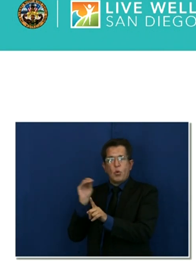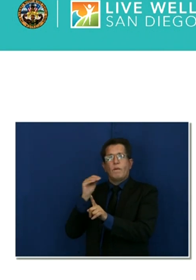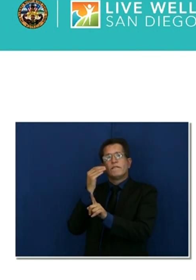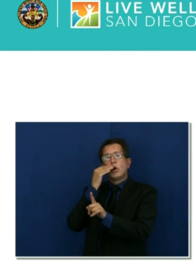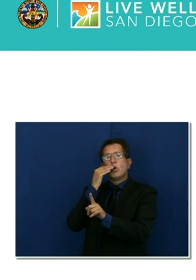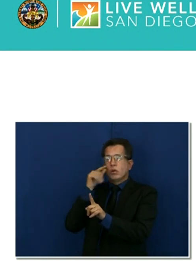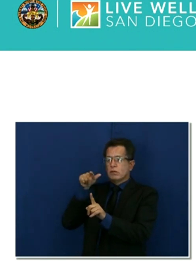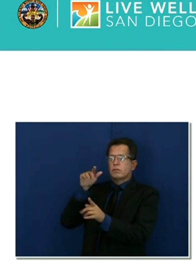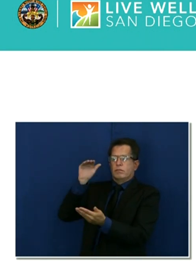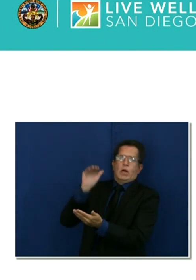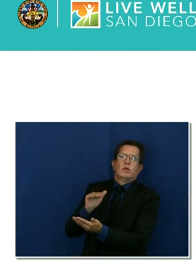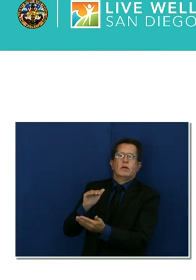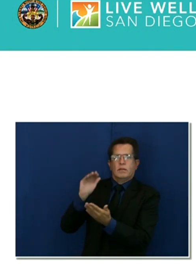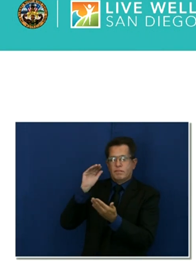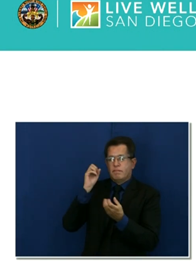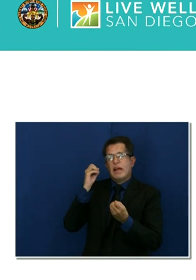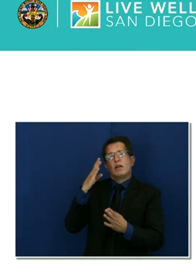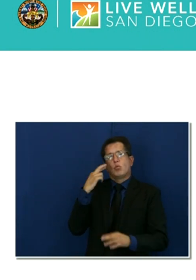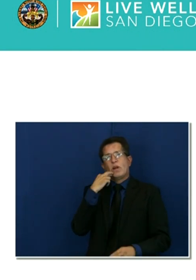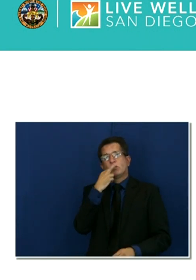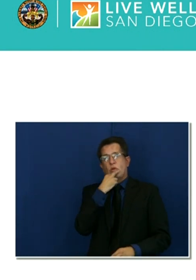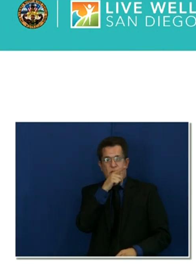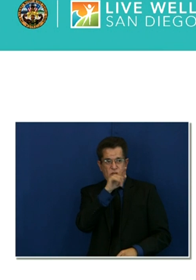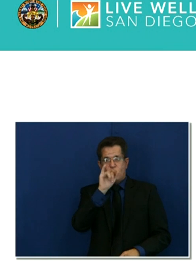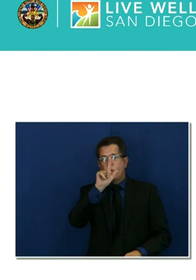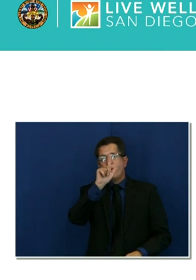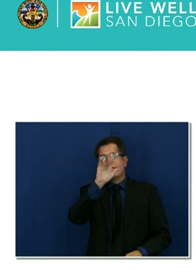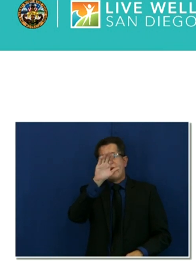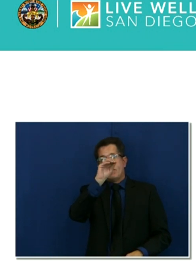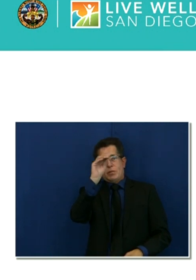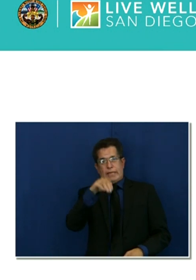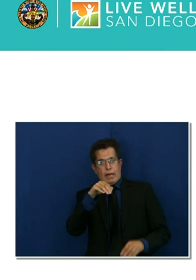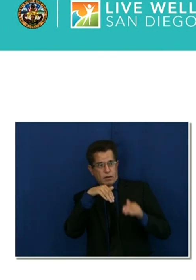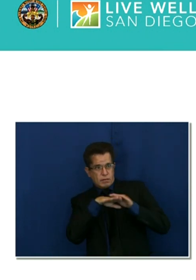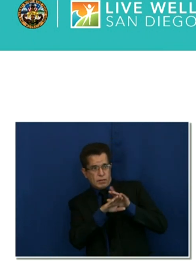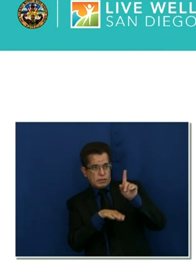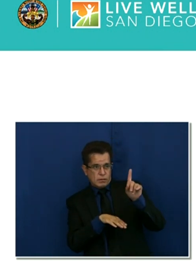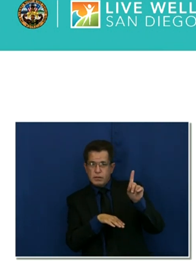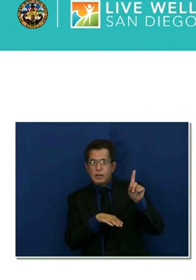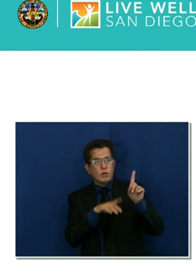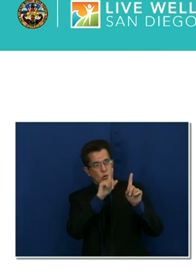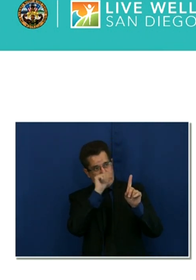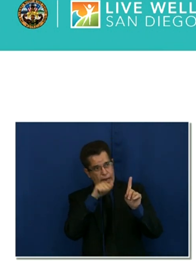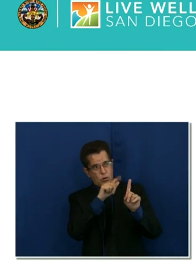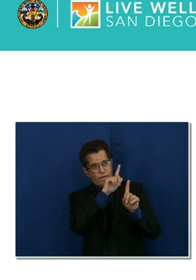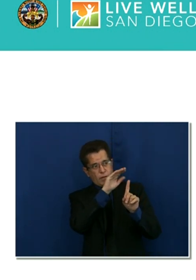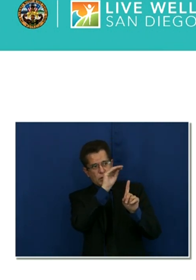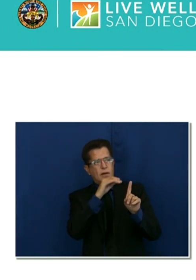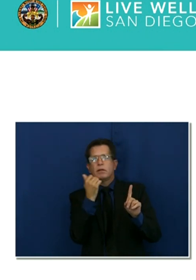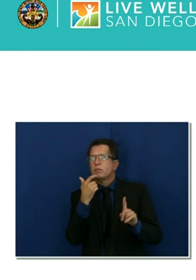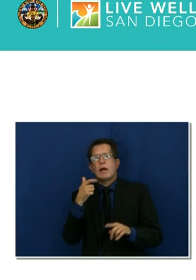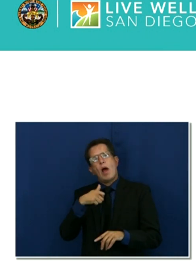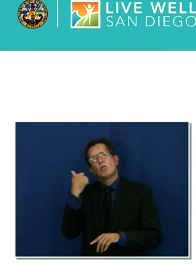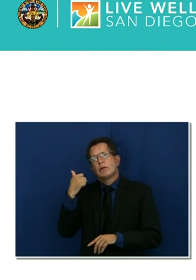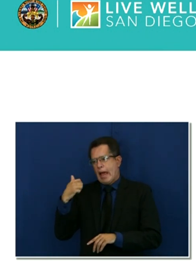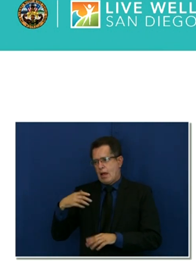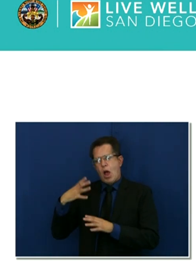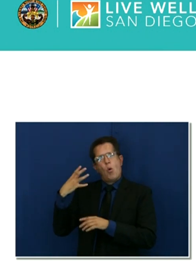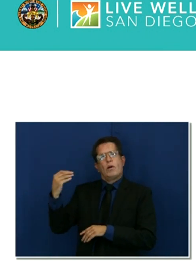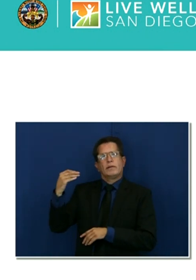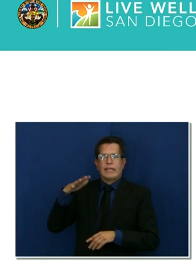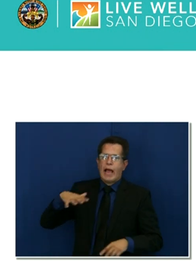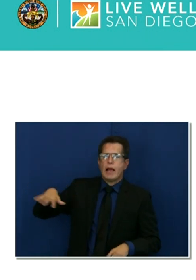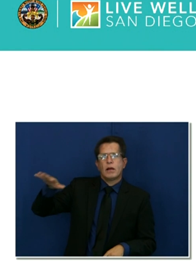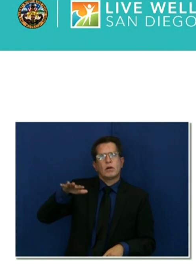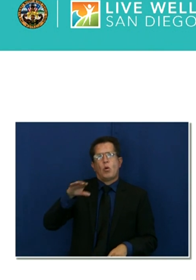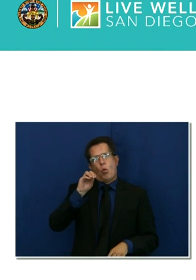utilization. And restaurants would go from 25% capacity indoors to outdoor capacity only, and that would be the